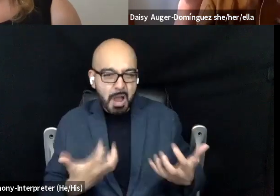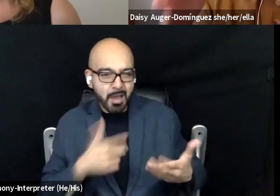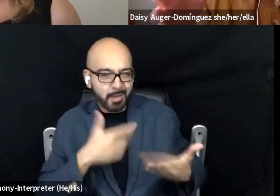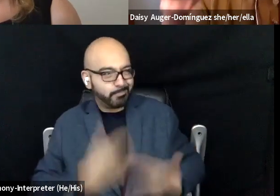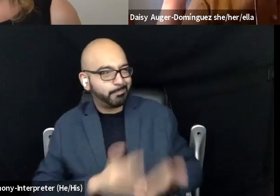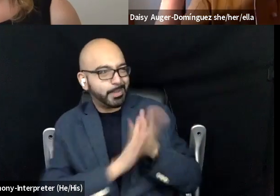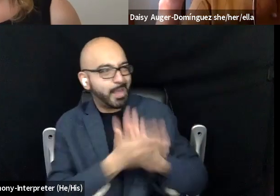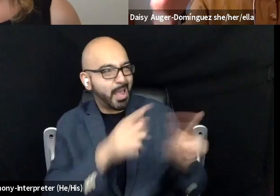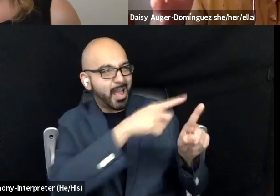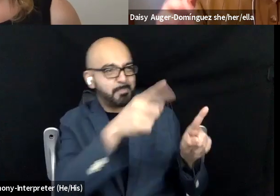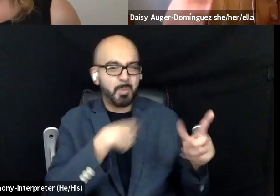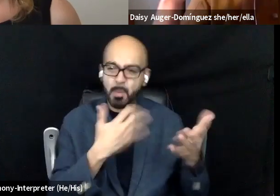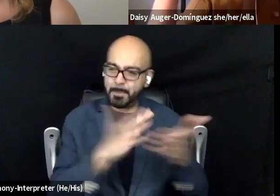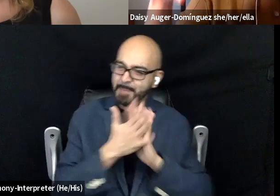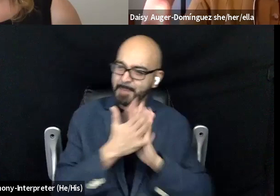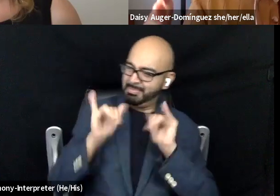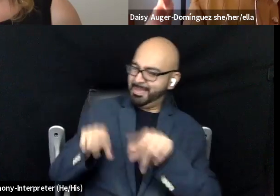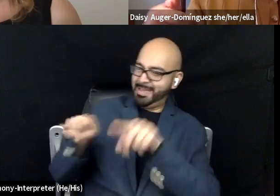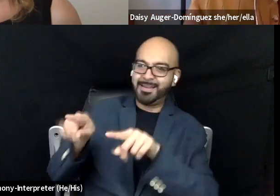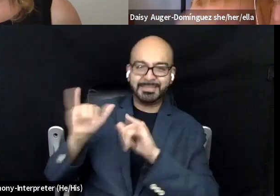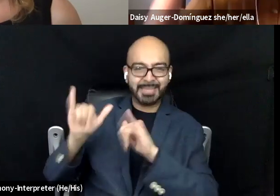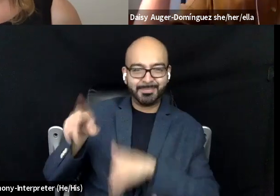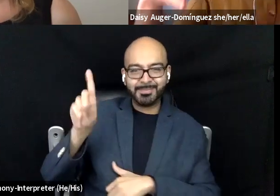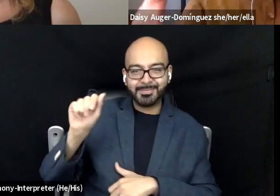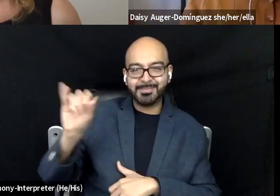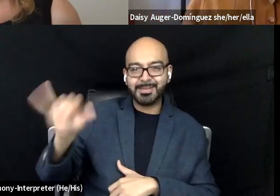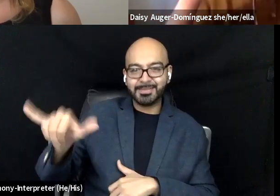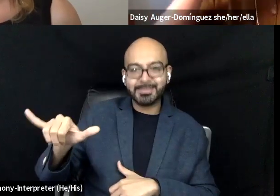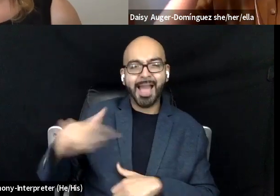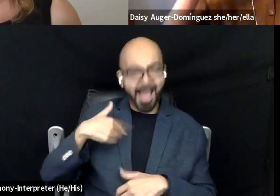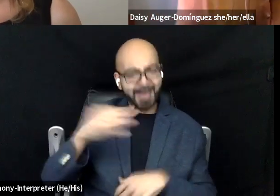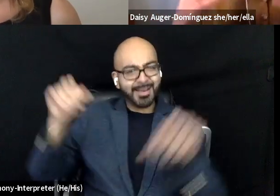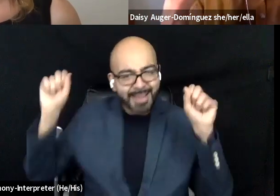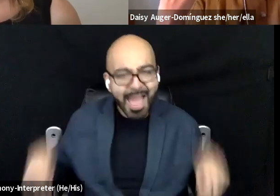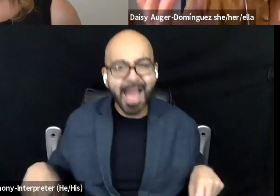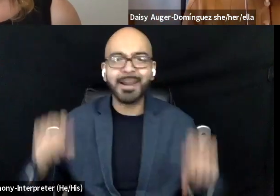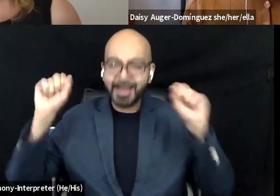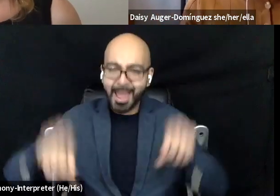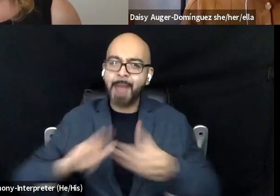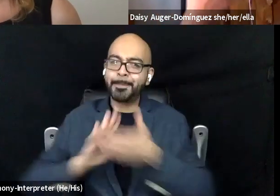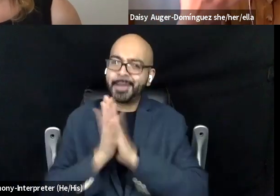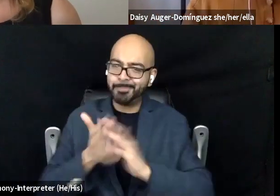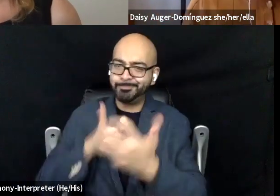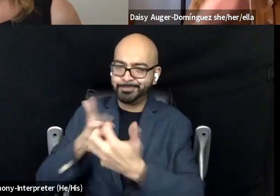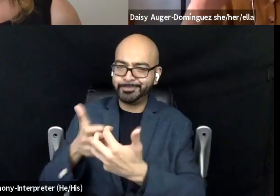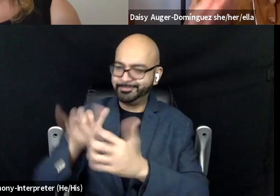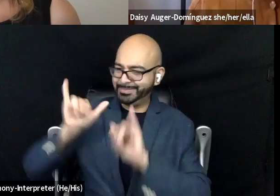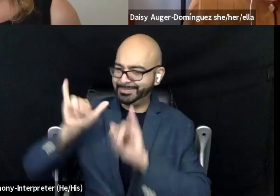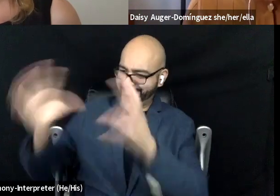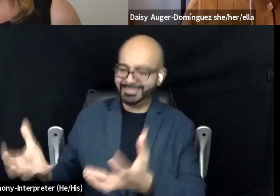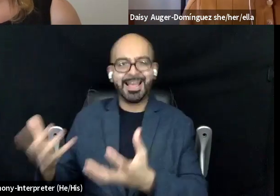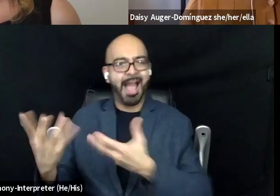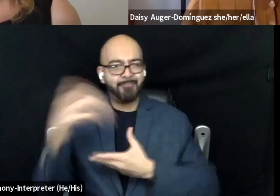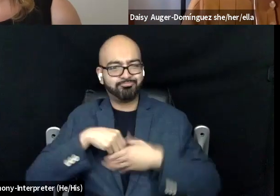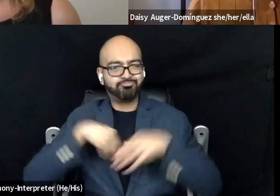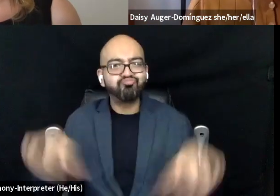to be this, because this is who I am, and I can. And I can actually succeed, and I can actually achieve, because I've seen it, right? If you can see it, you can be